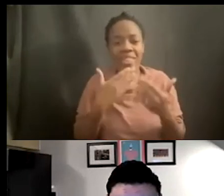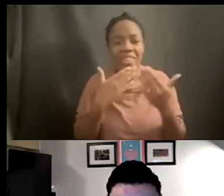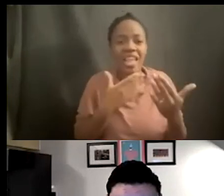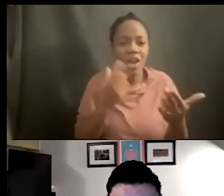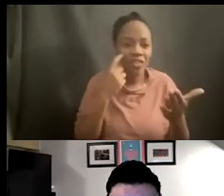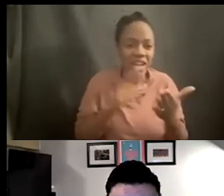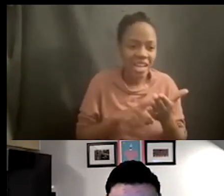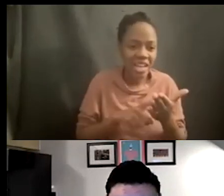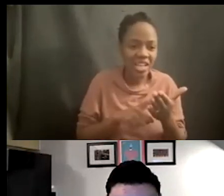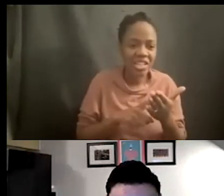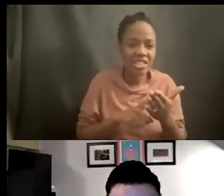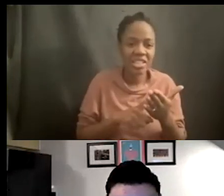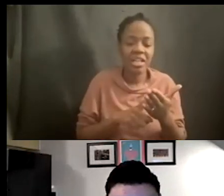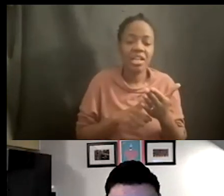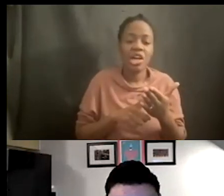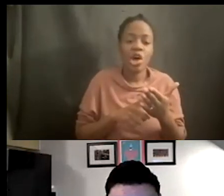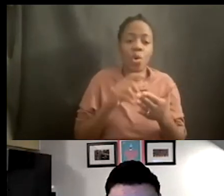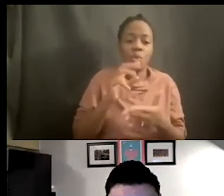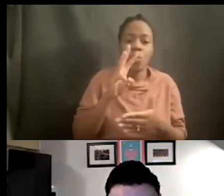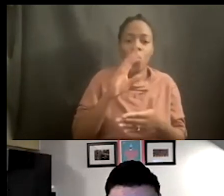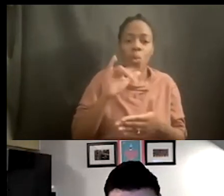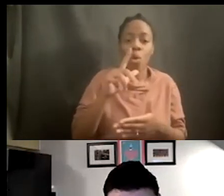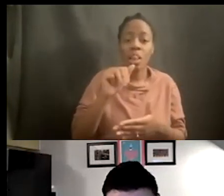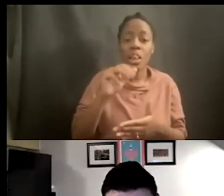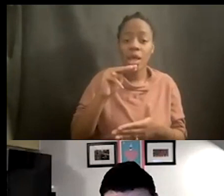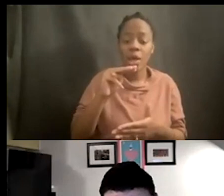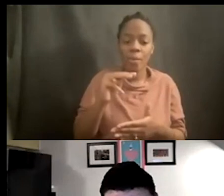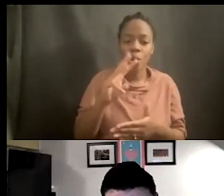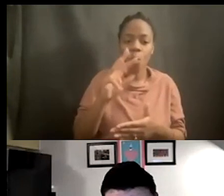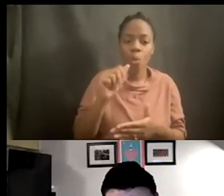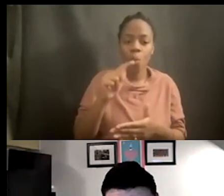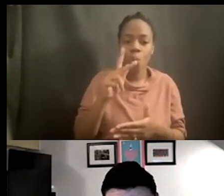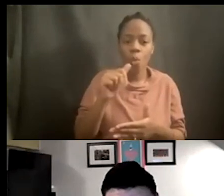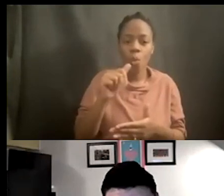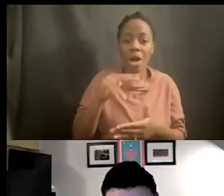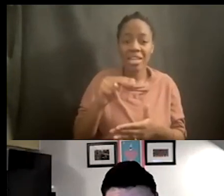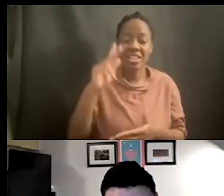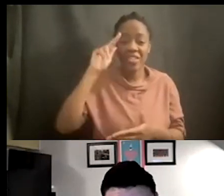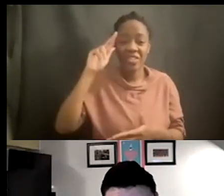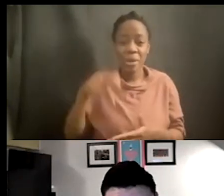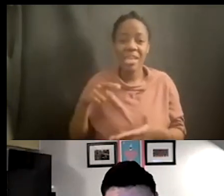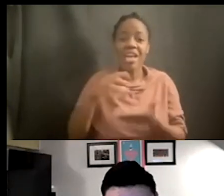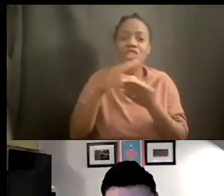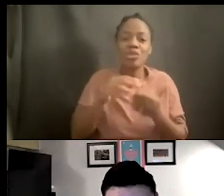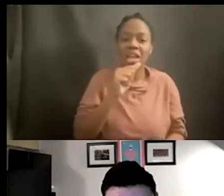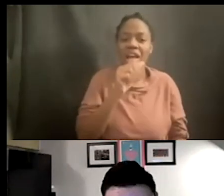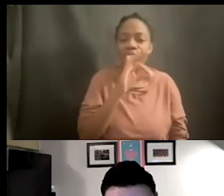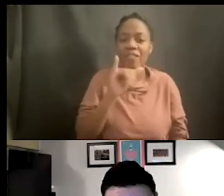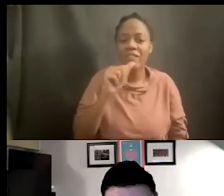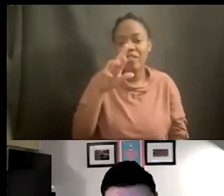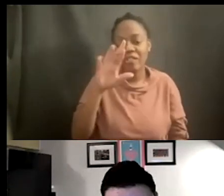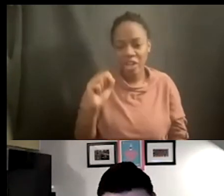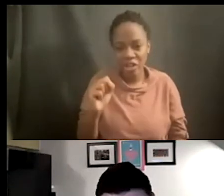Vice President of Student Affairs, Dr. William Watkins, and one of the panelists noted that when she leaves Dr. Watkins' office,